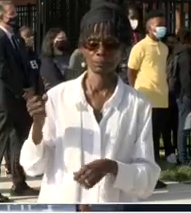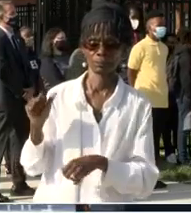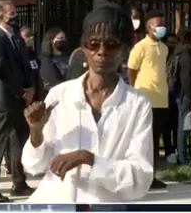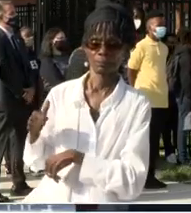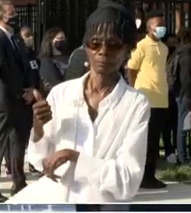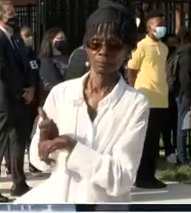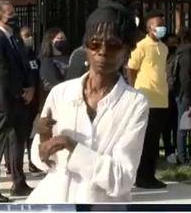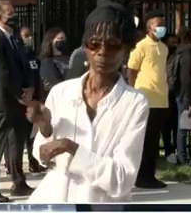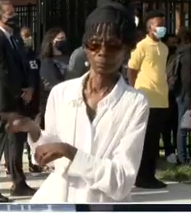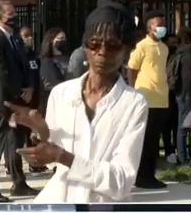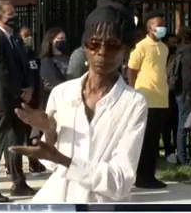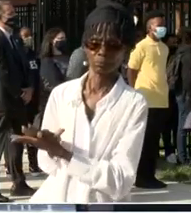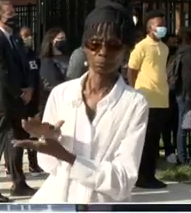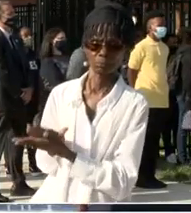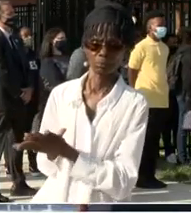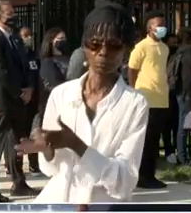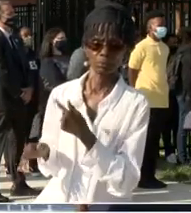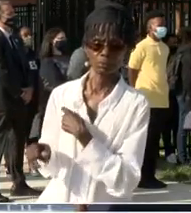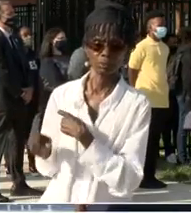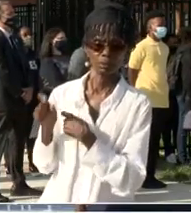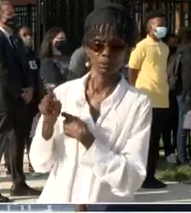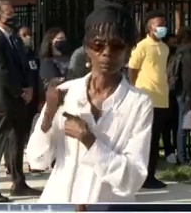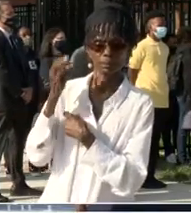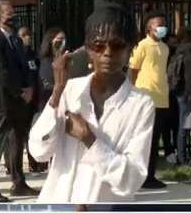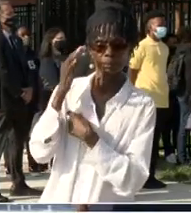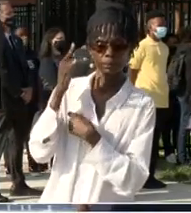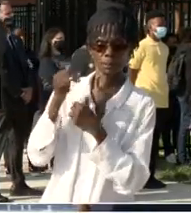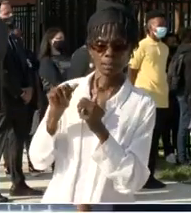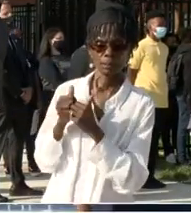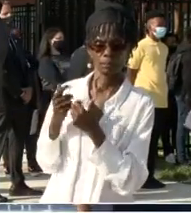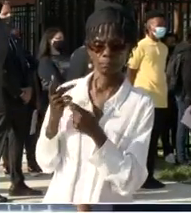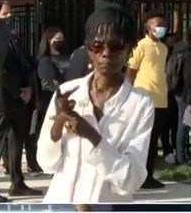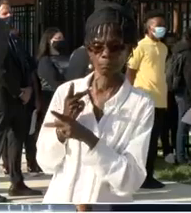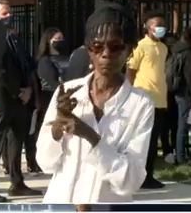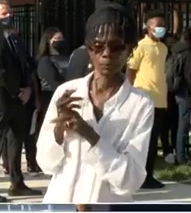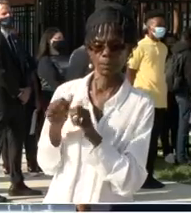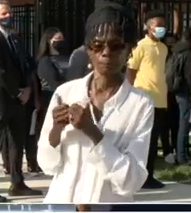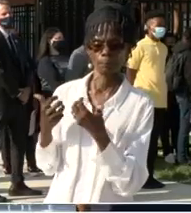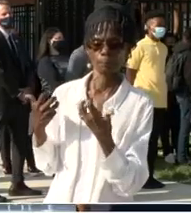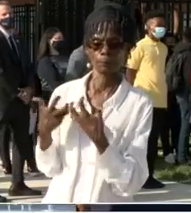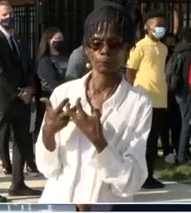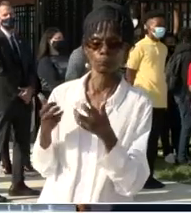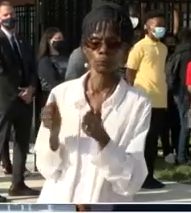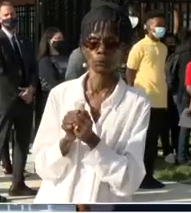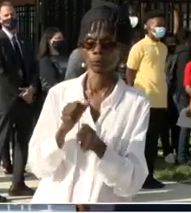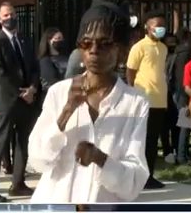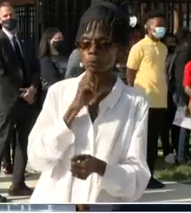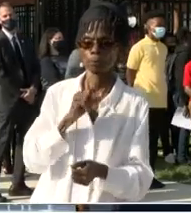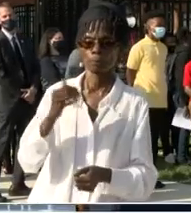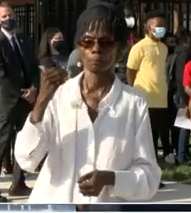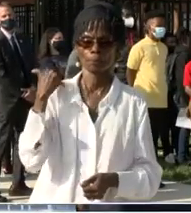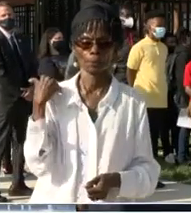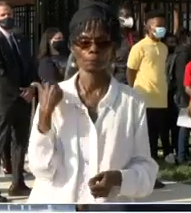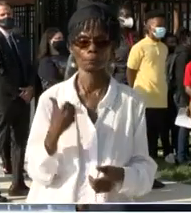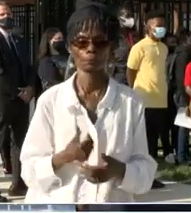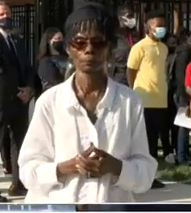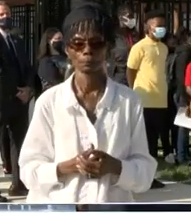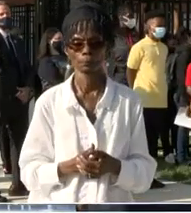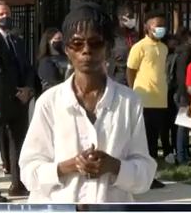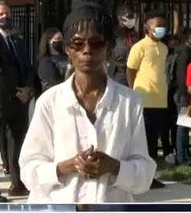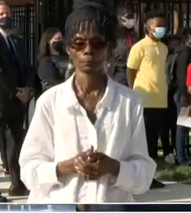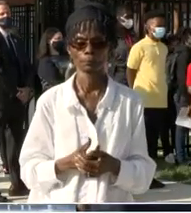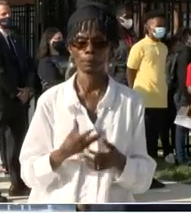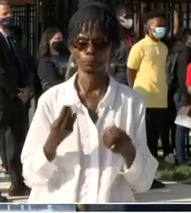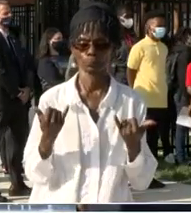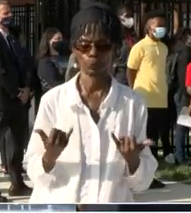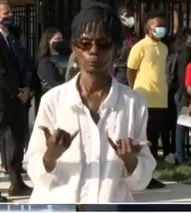are using the latest energy and sustainability elements in the building design. There's a new bioretention area